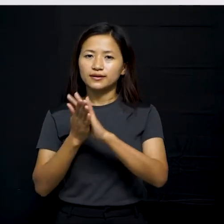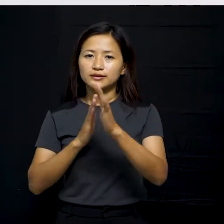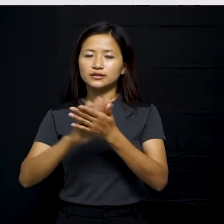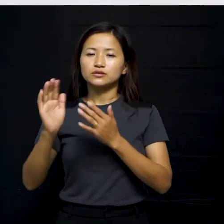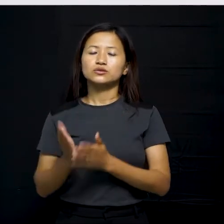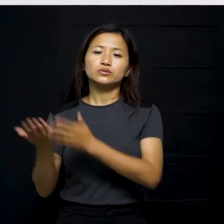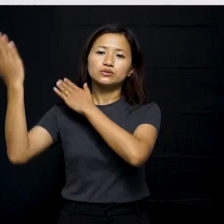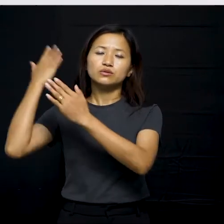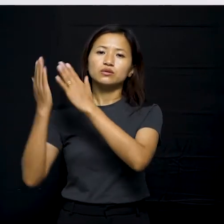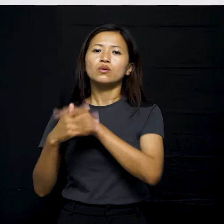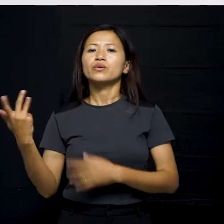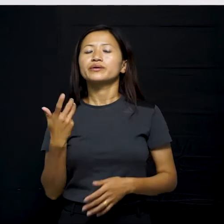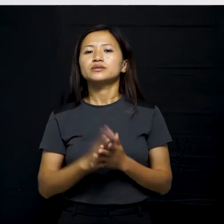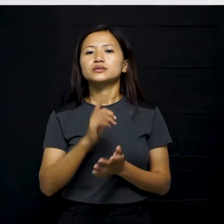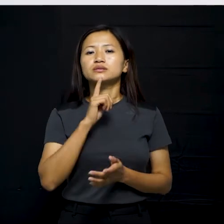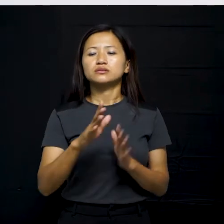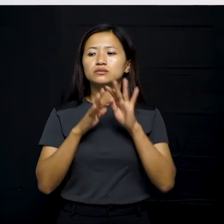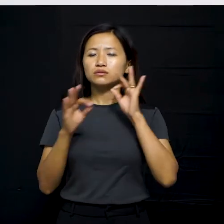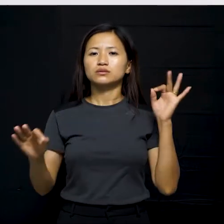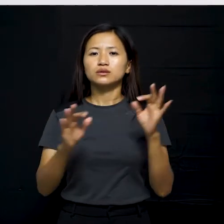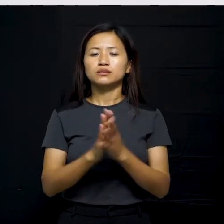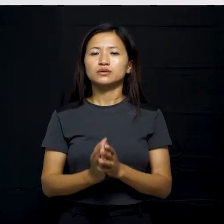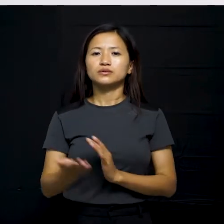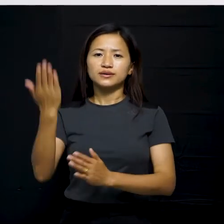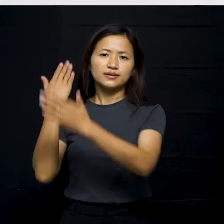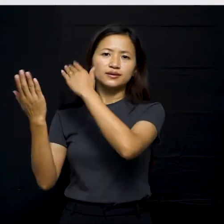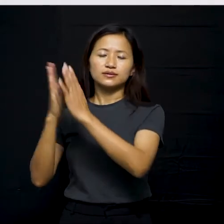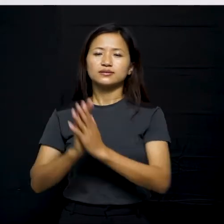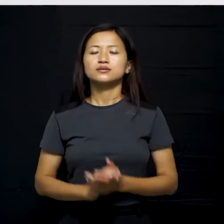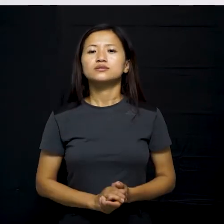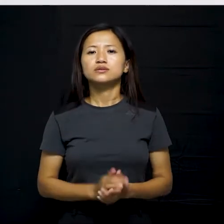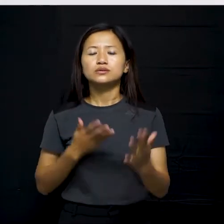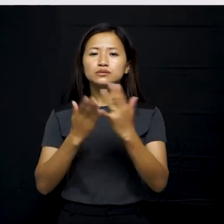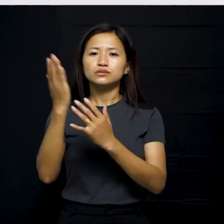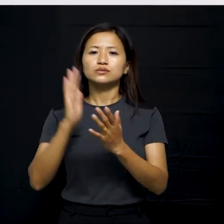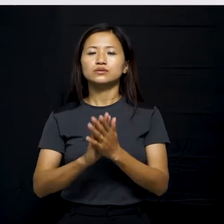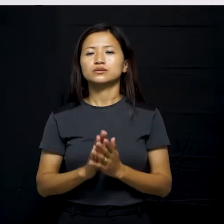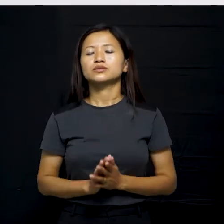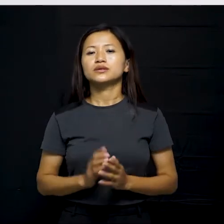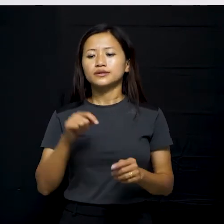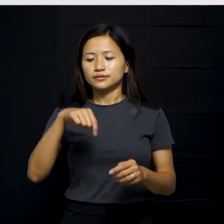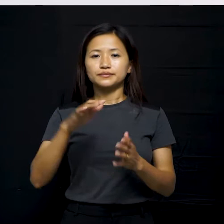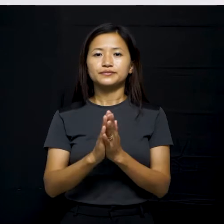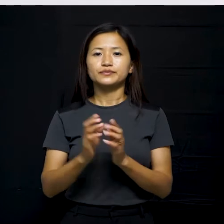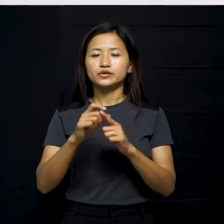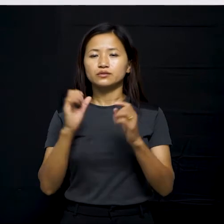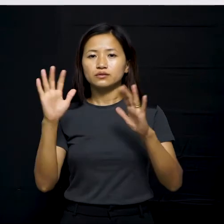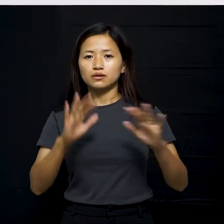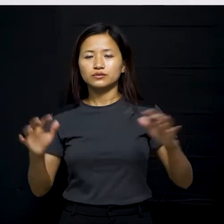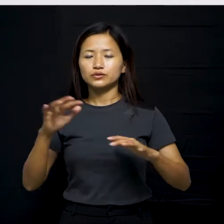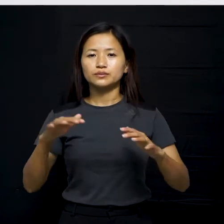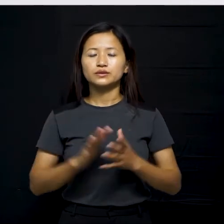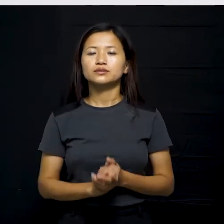used to tell us stories about their history, ancestors, through these dramas. So nowadays,